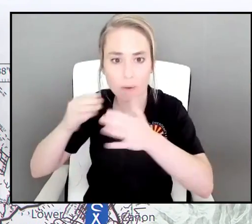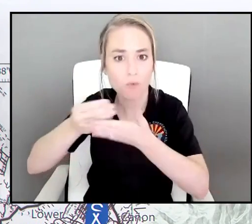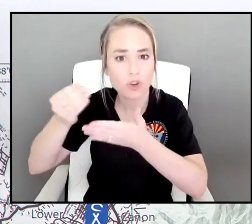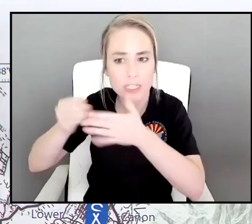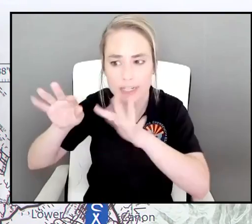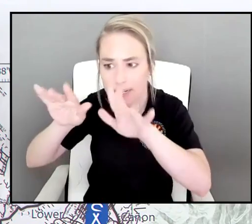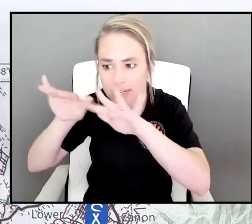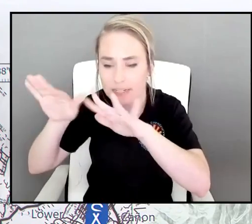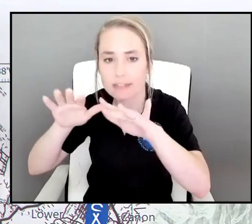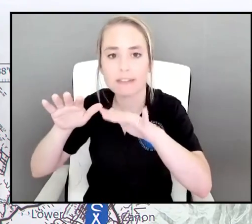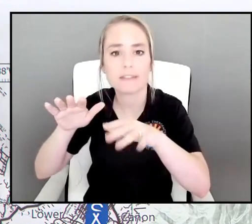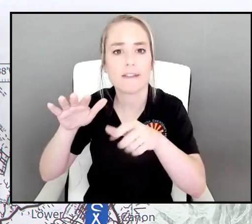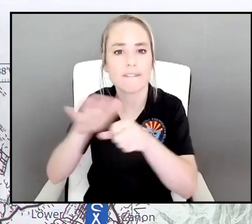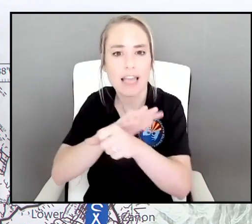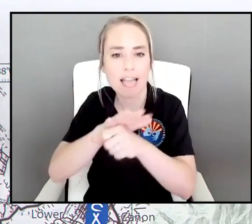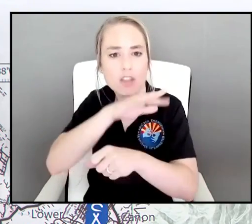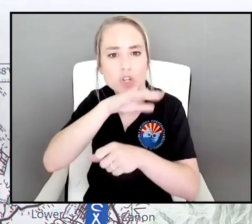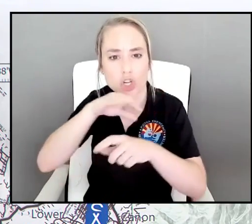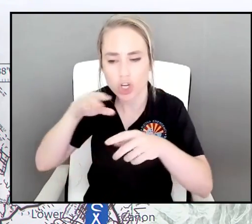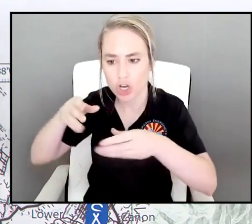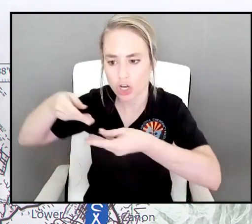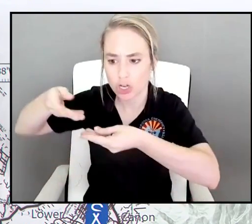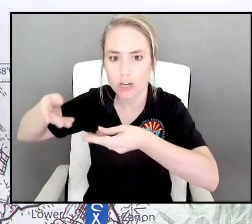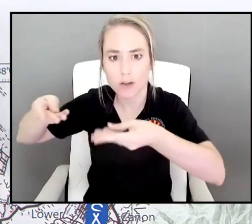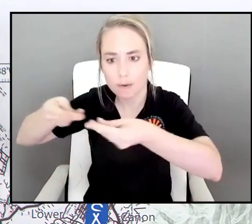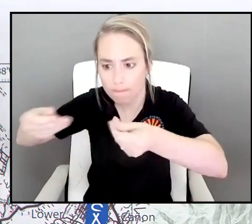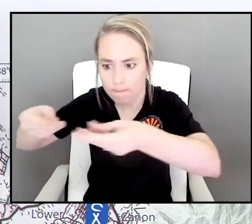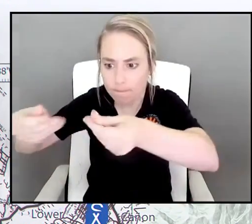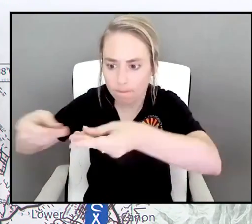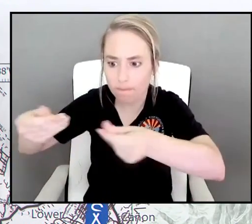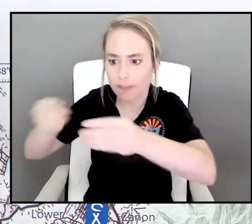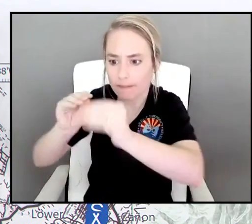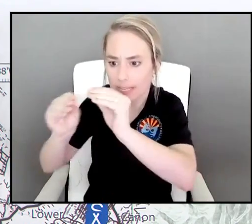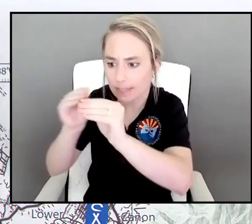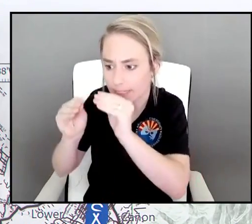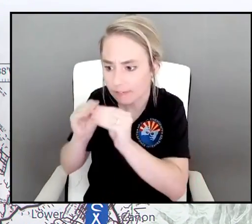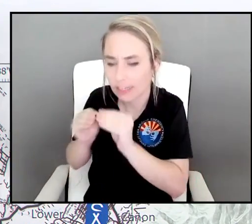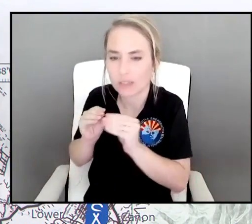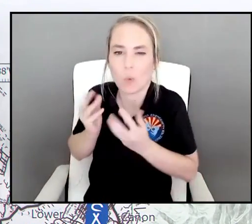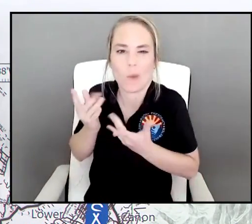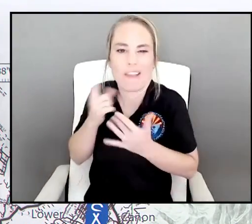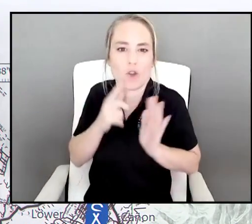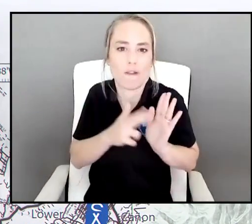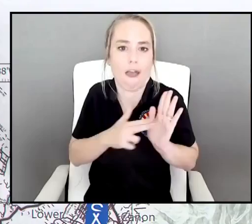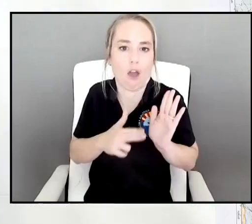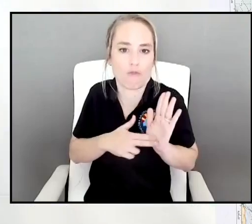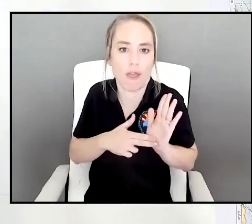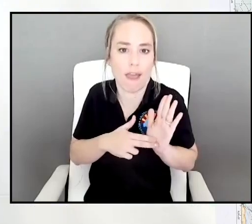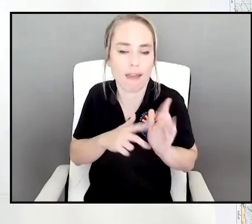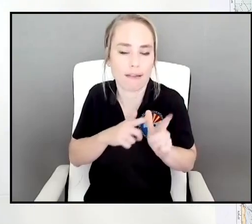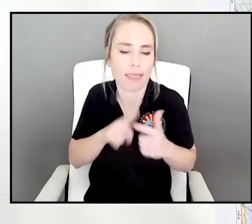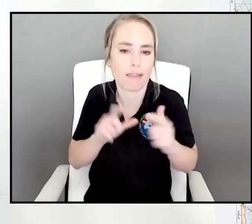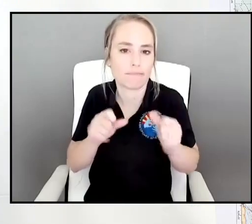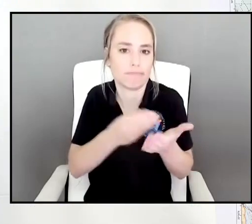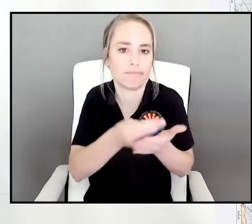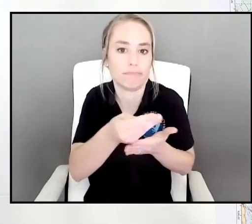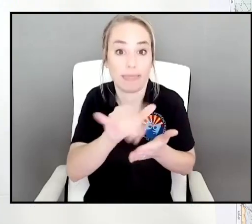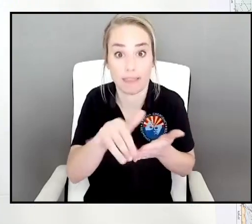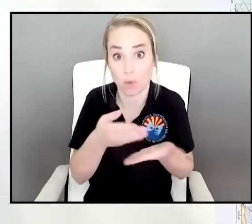and going to try to get that plugged in. We're just waiting on the contract to be able to purchase that equipment.